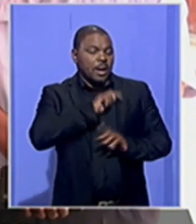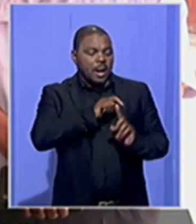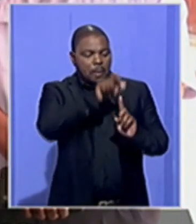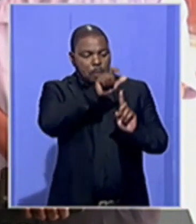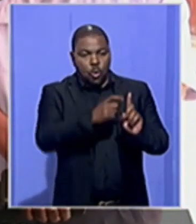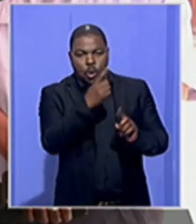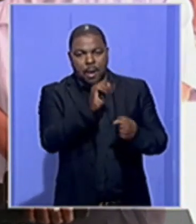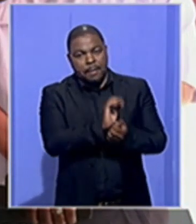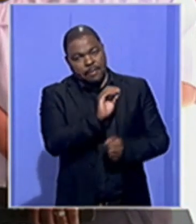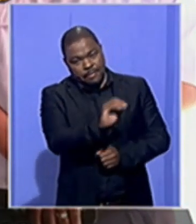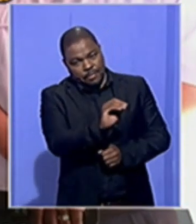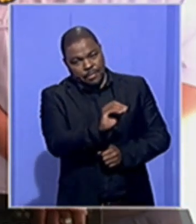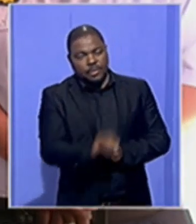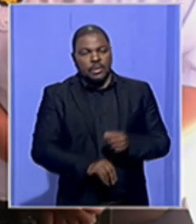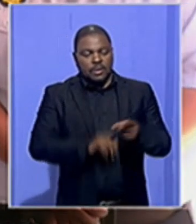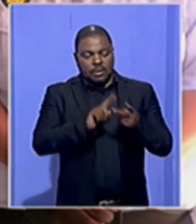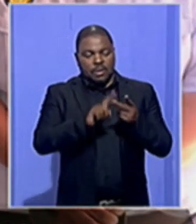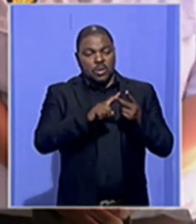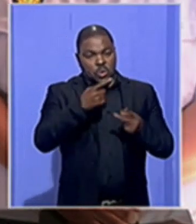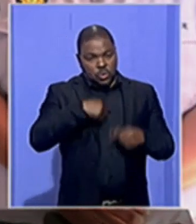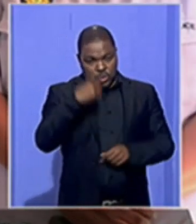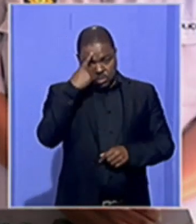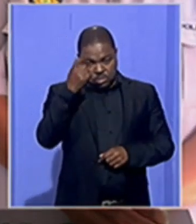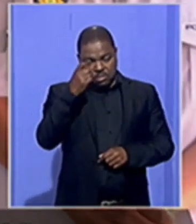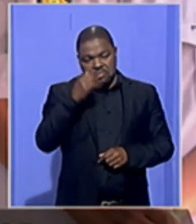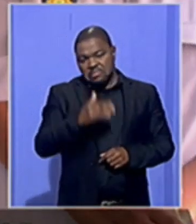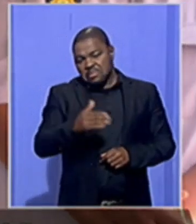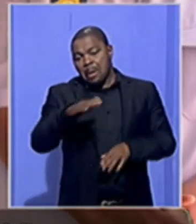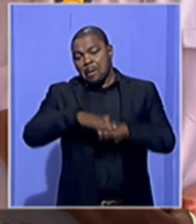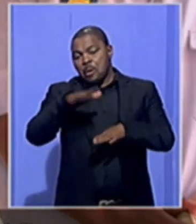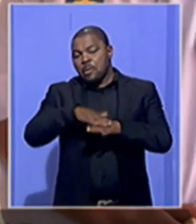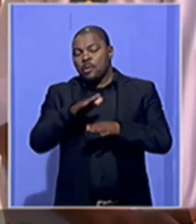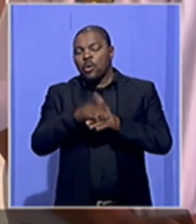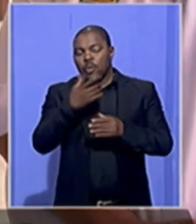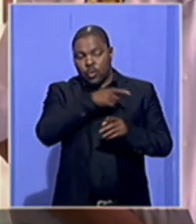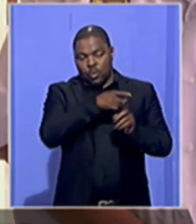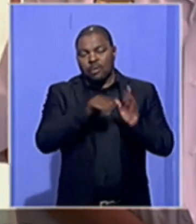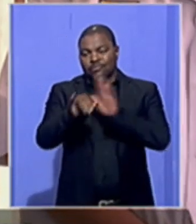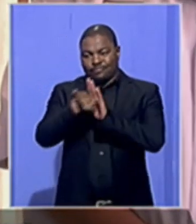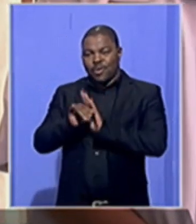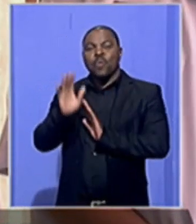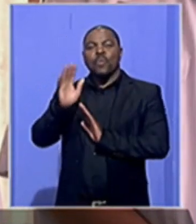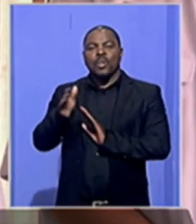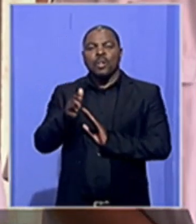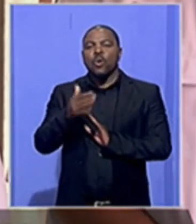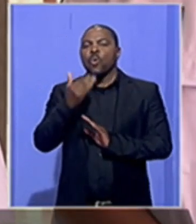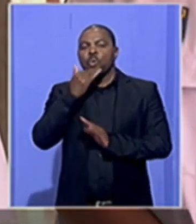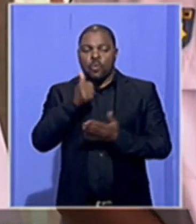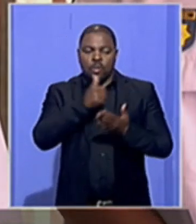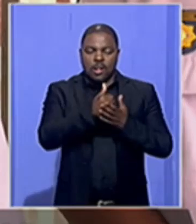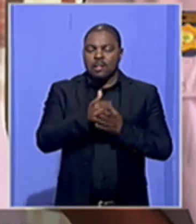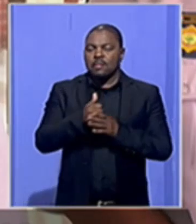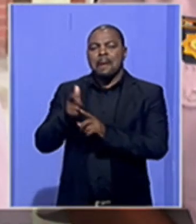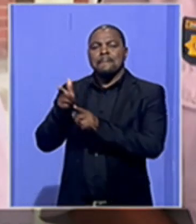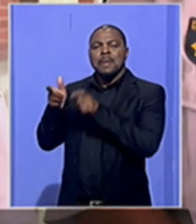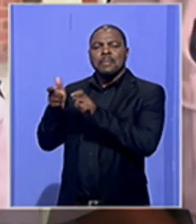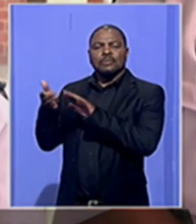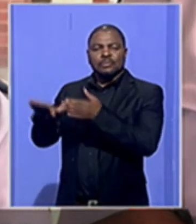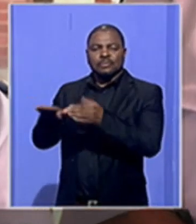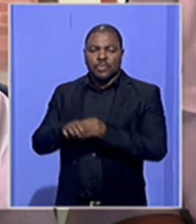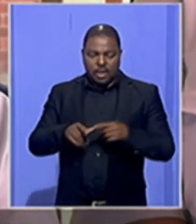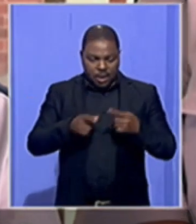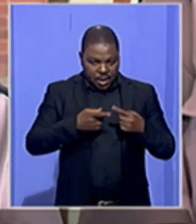and we believe that this person is going to take us to the others that were involved in committing that crime. So for